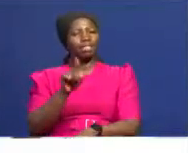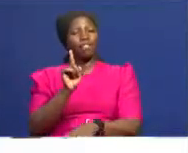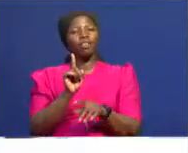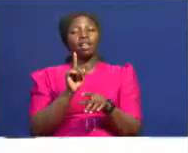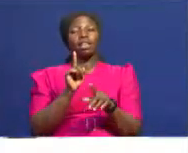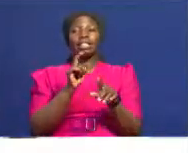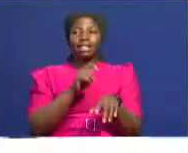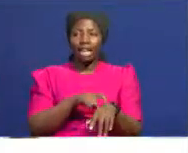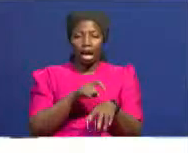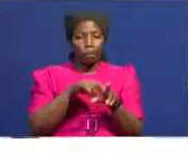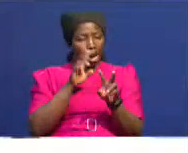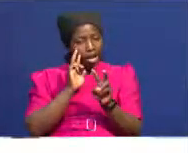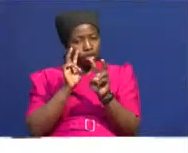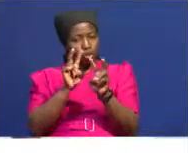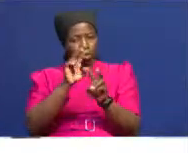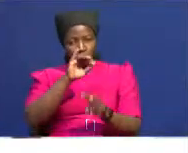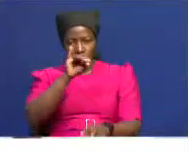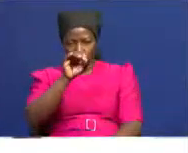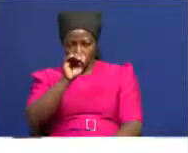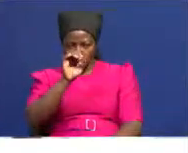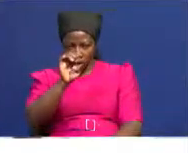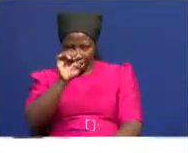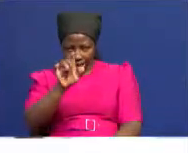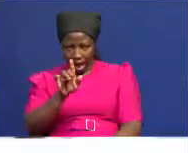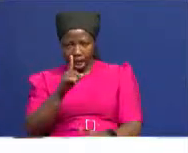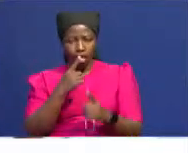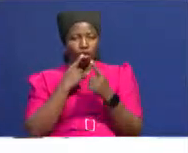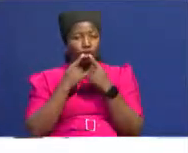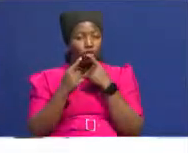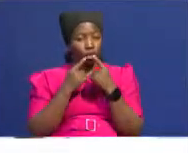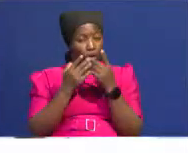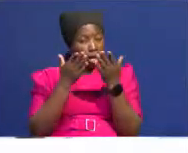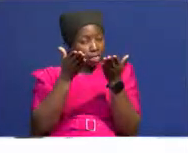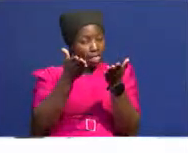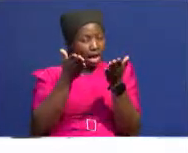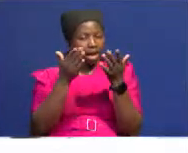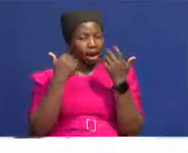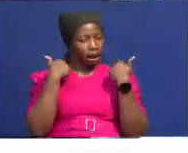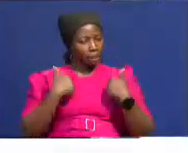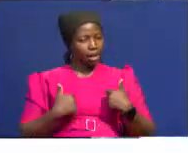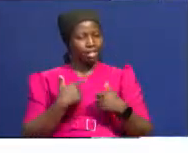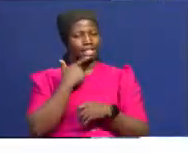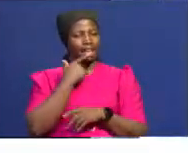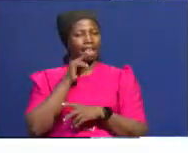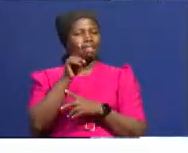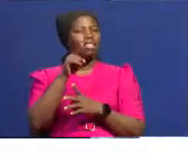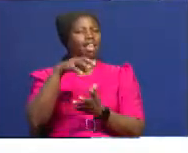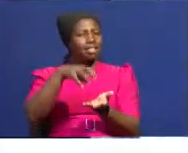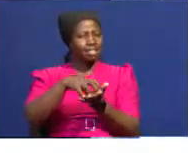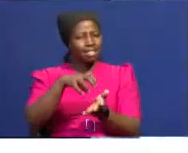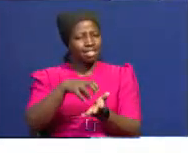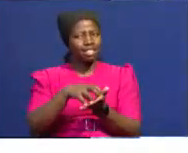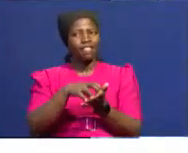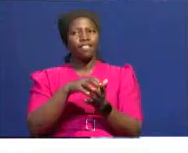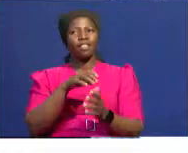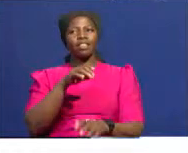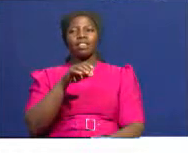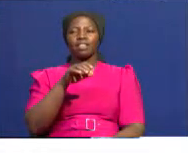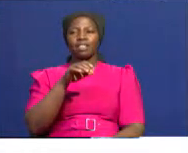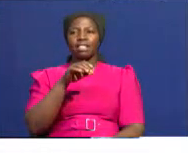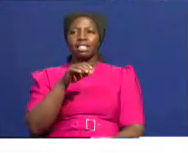And when I saw Joel talk there, I said, this is a case of the general is